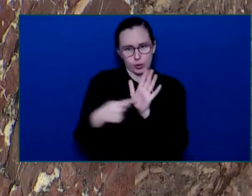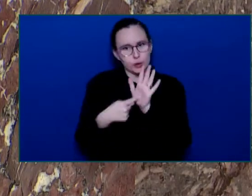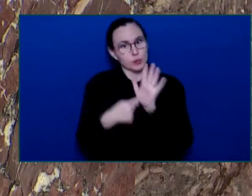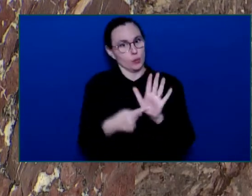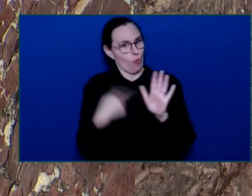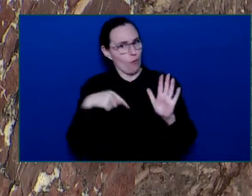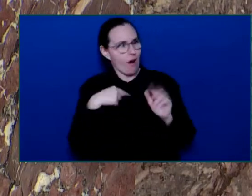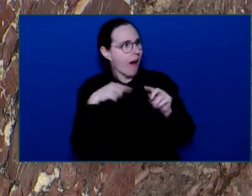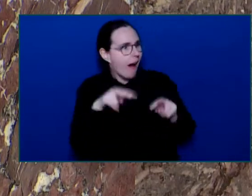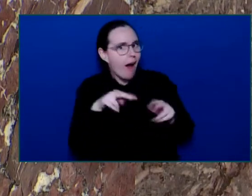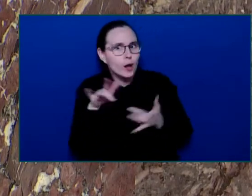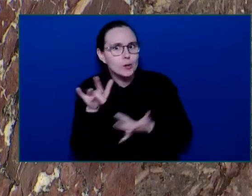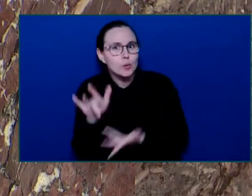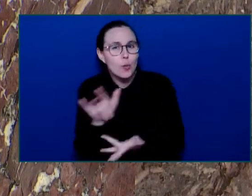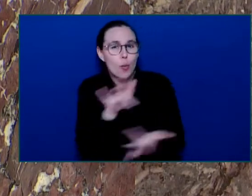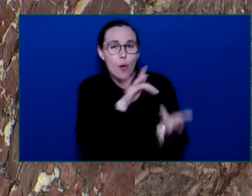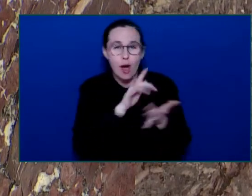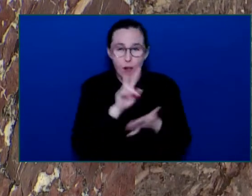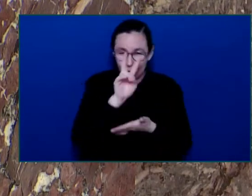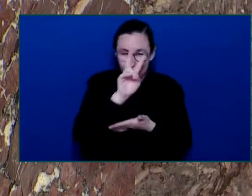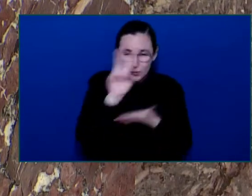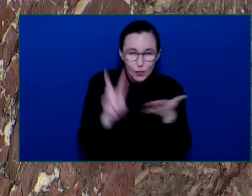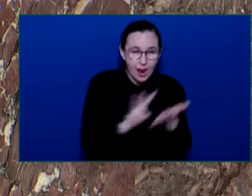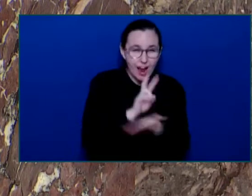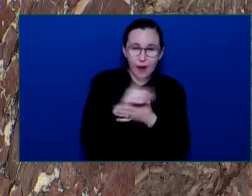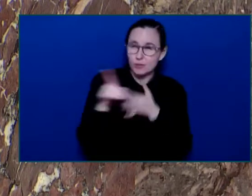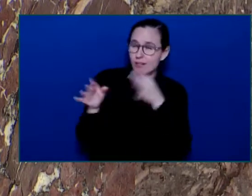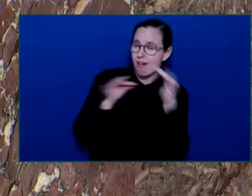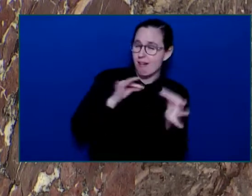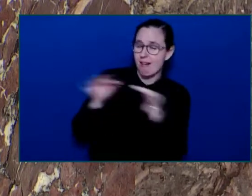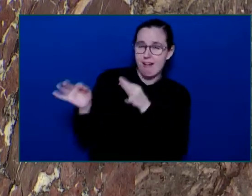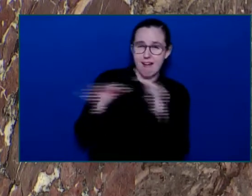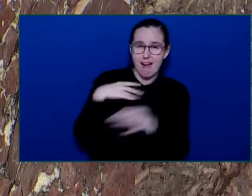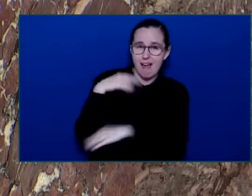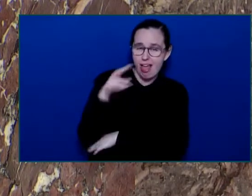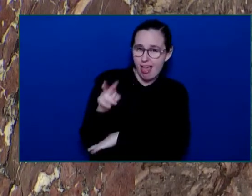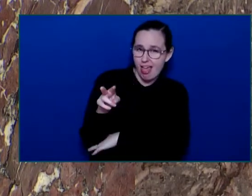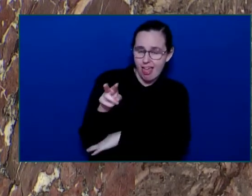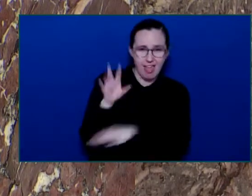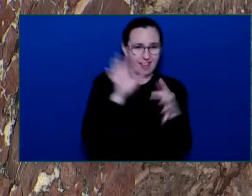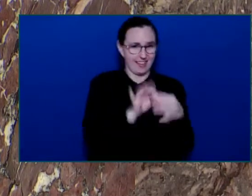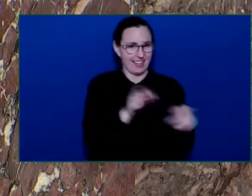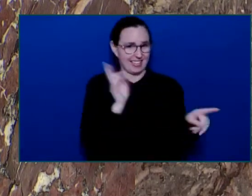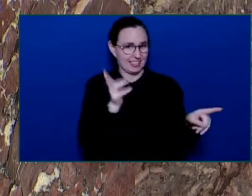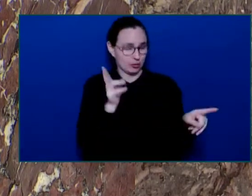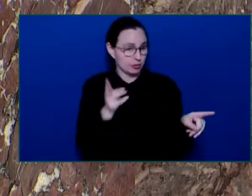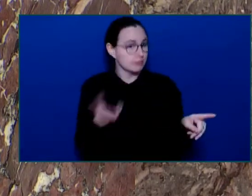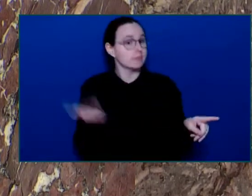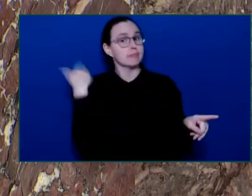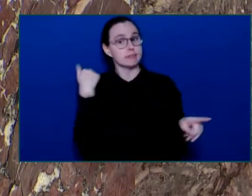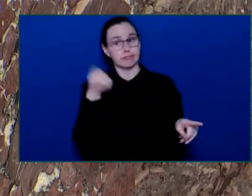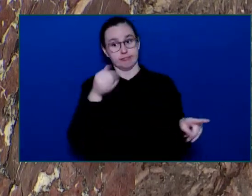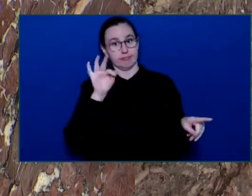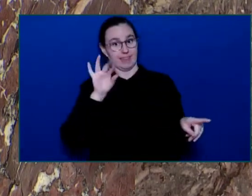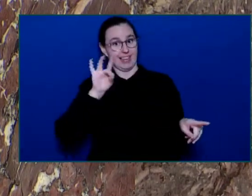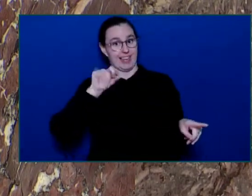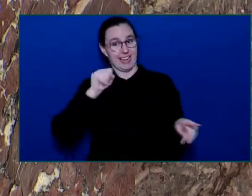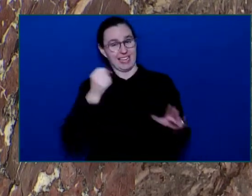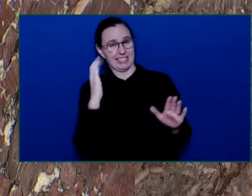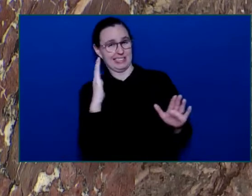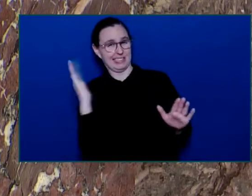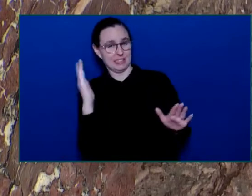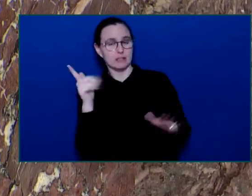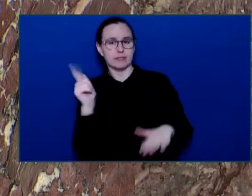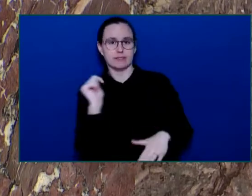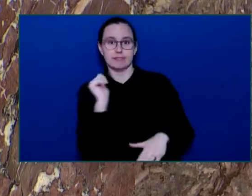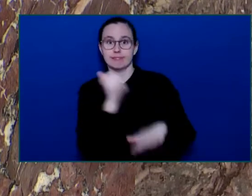by dedicated volunteers in the late 1980s, the museum is now under professional management as they plan